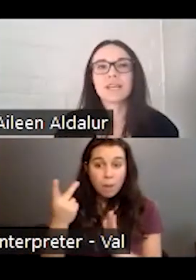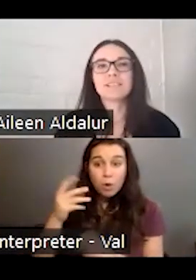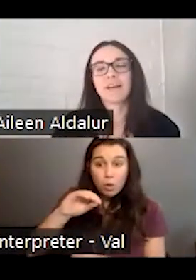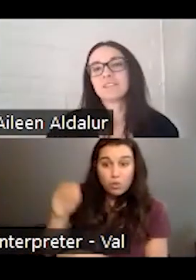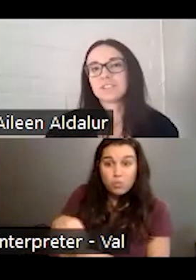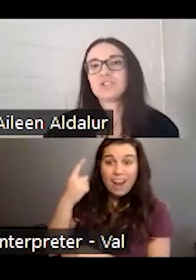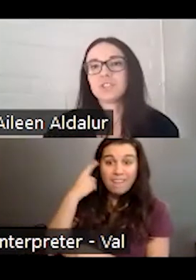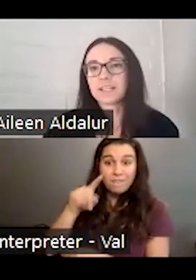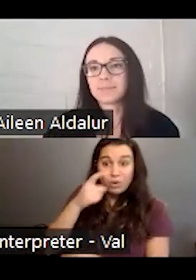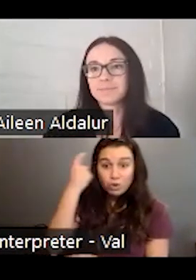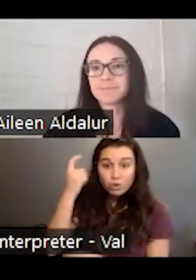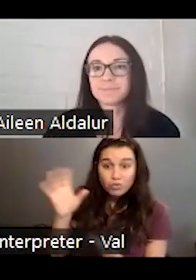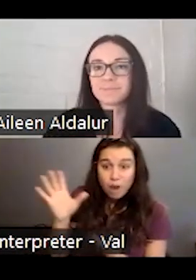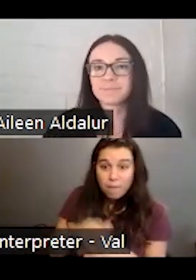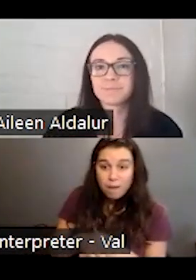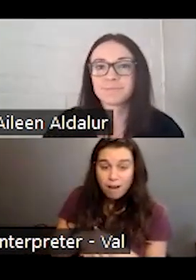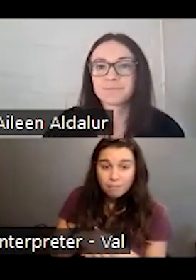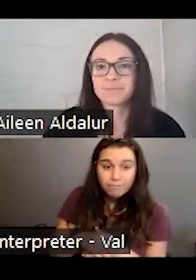triple the rates of hazardous drinking.